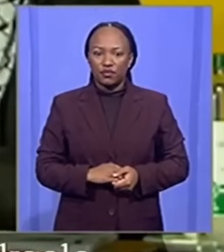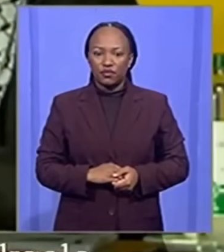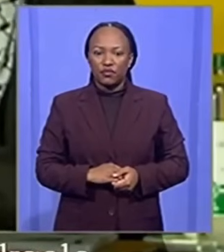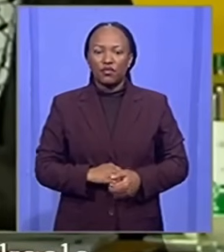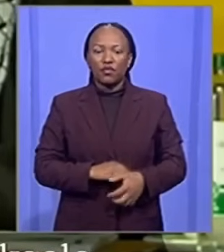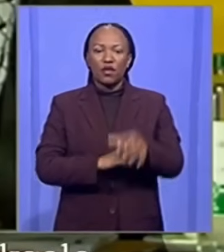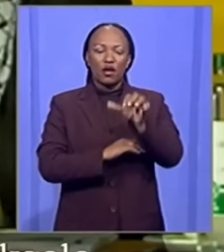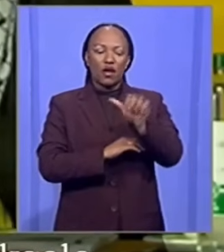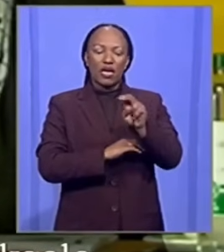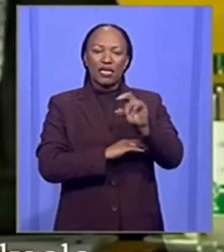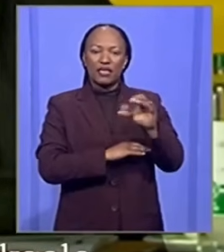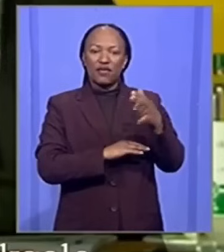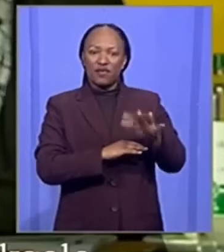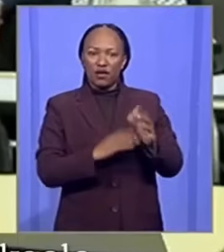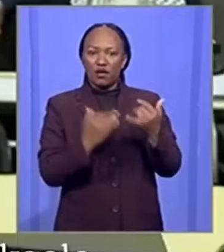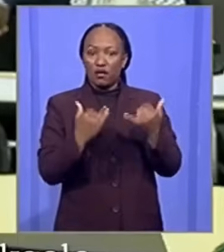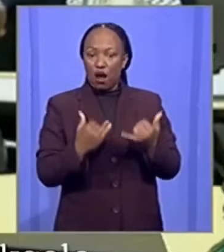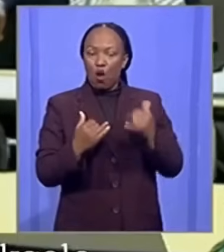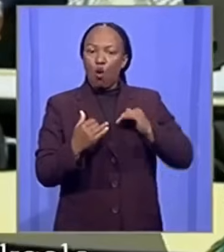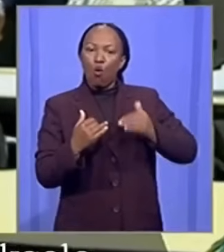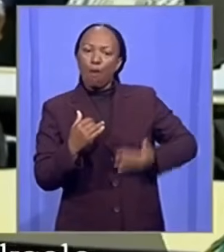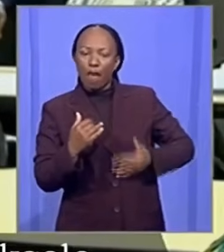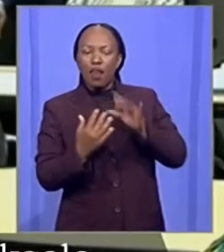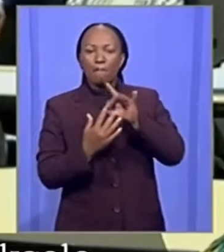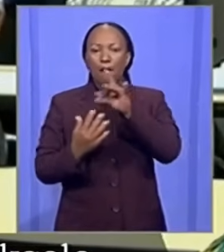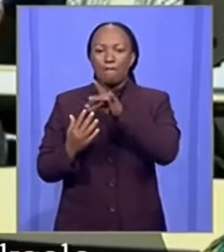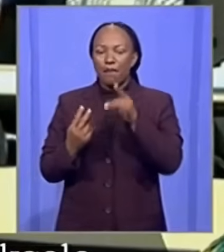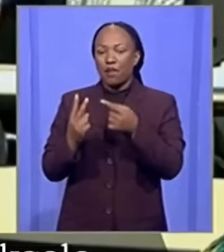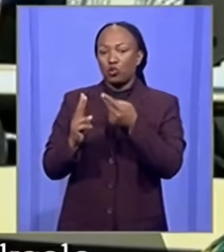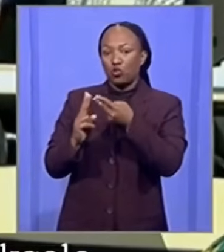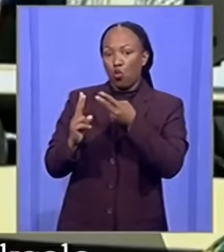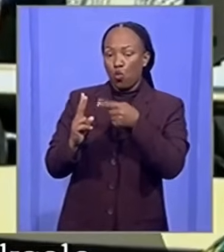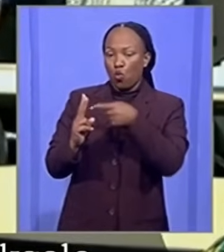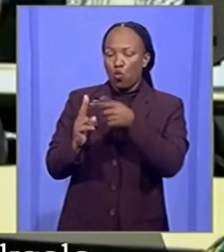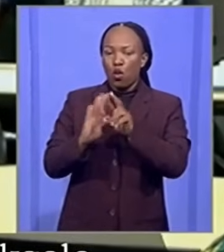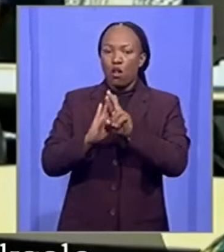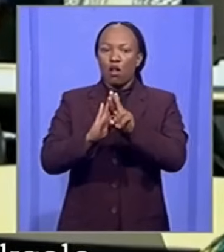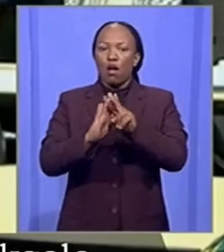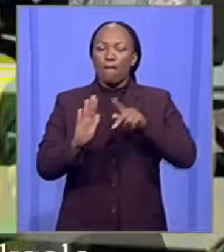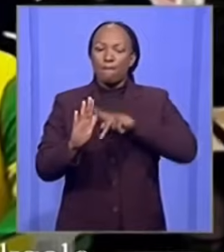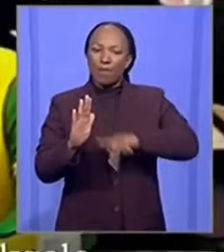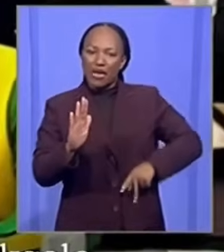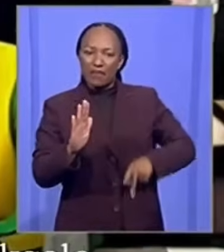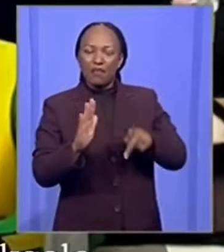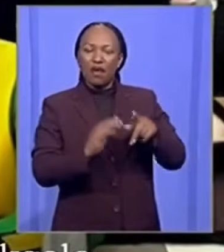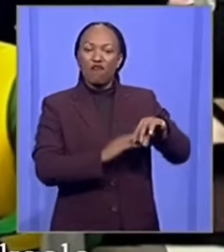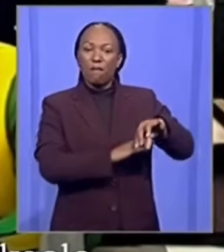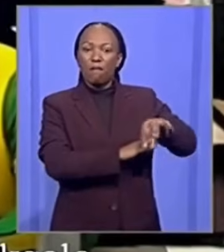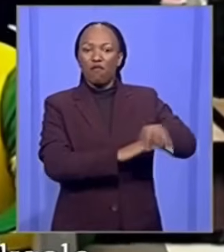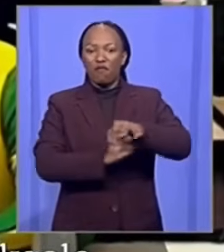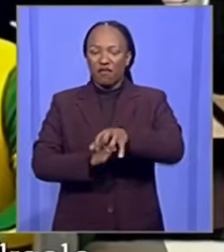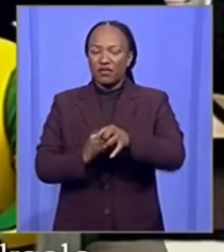ANC e phatlaladitse basadi ba babedi ho ba bonkgetheng ba yona ba ditulo tsa botonakgolo ba di